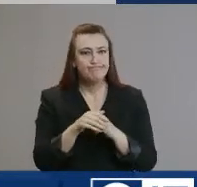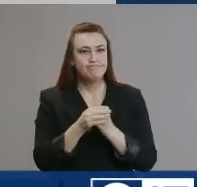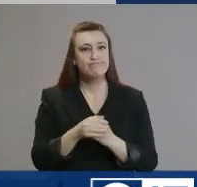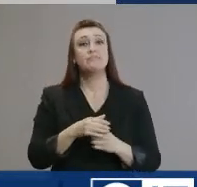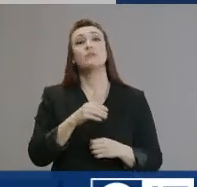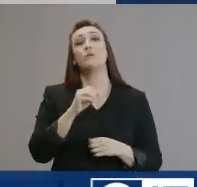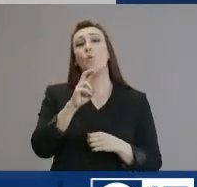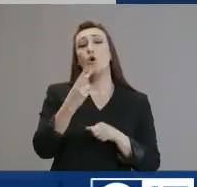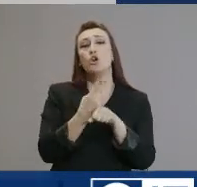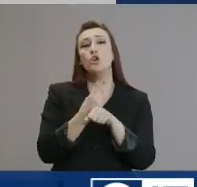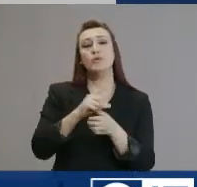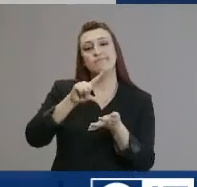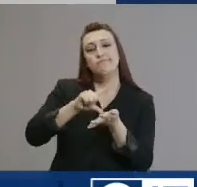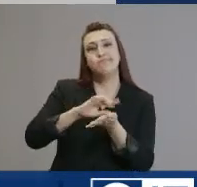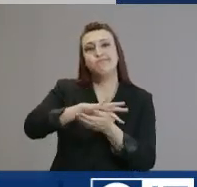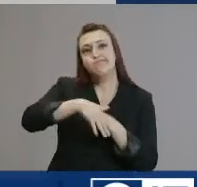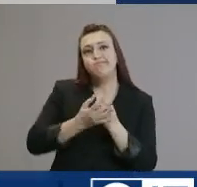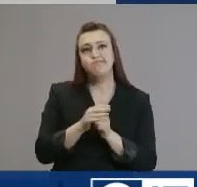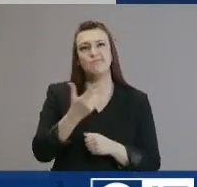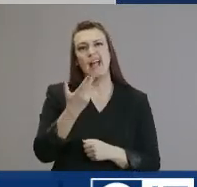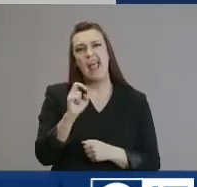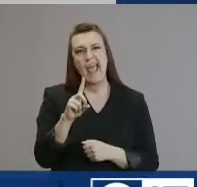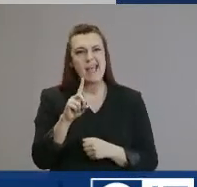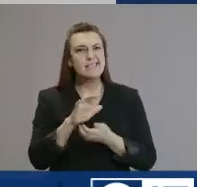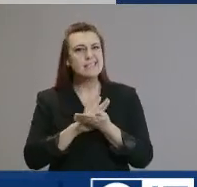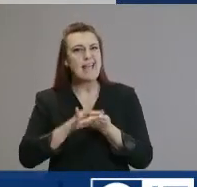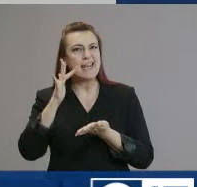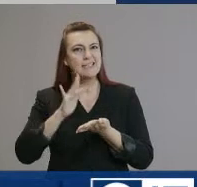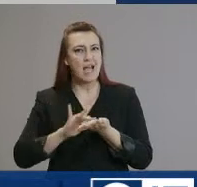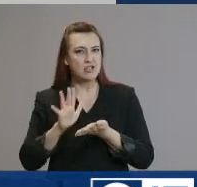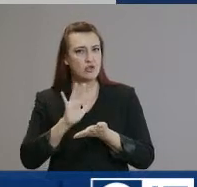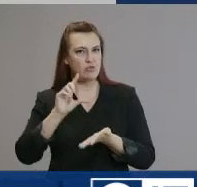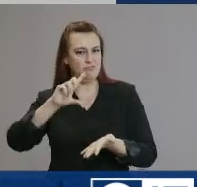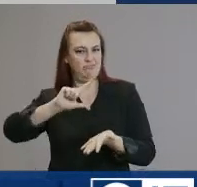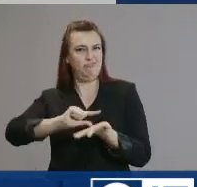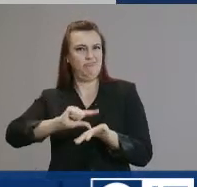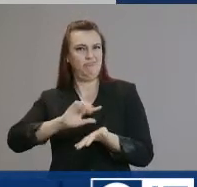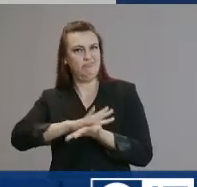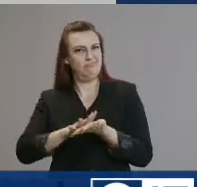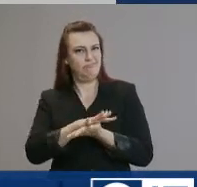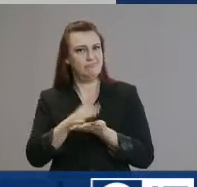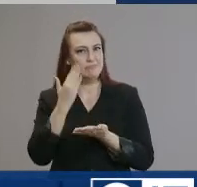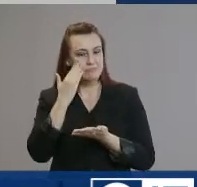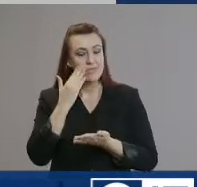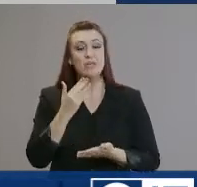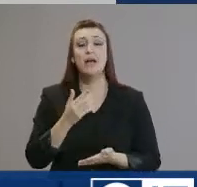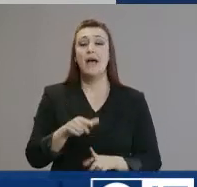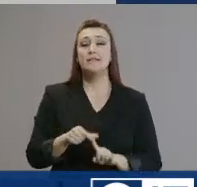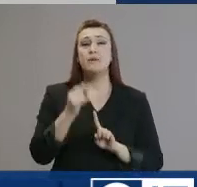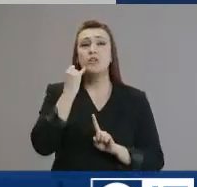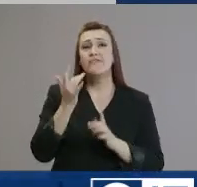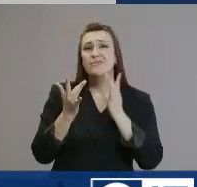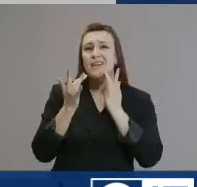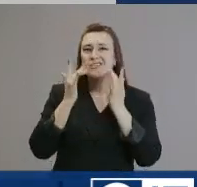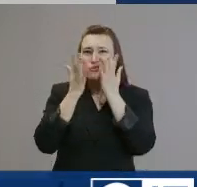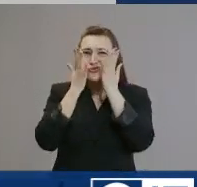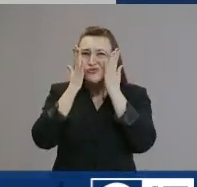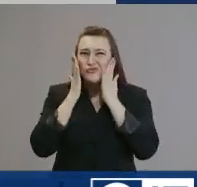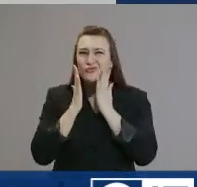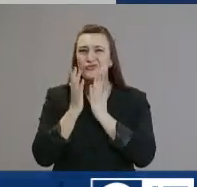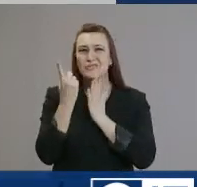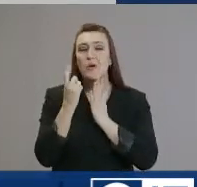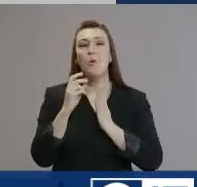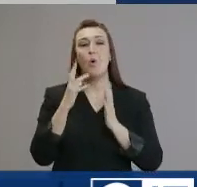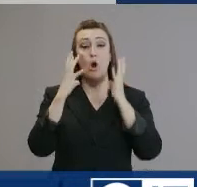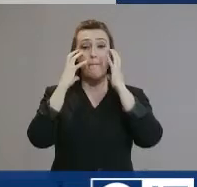or even moving your mask. You definitely want to make sure that you're using hand sanitizer. And then to stay